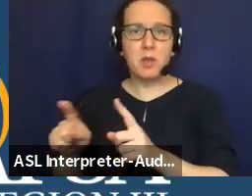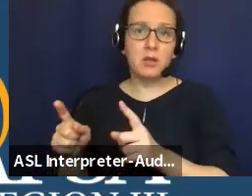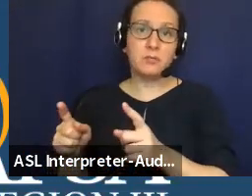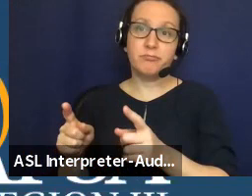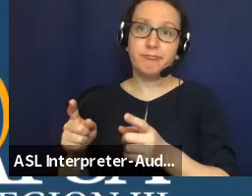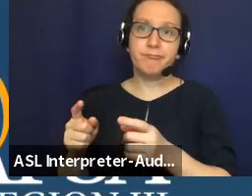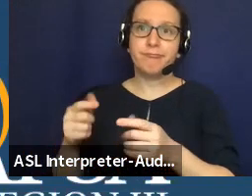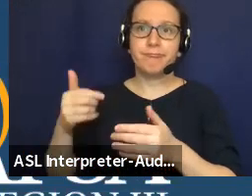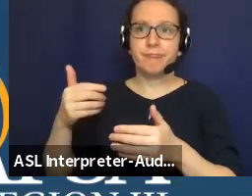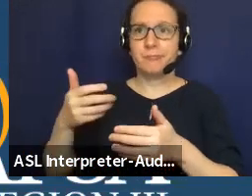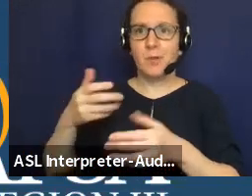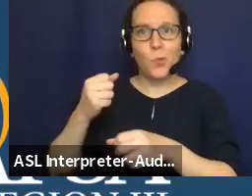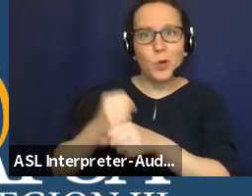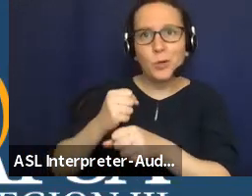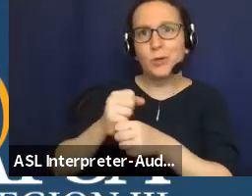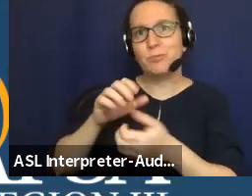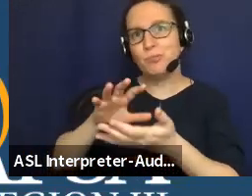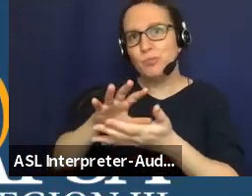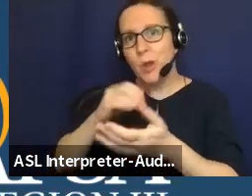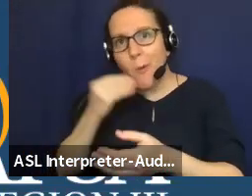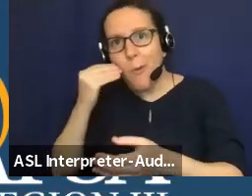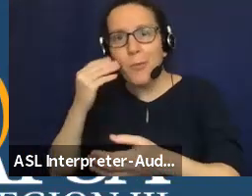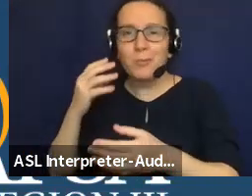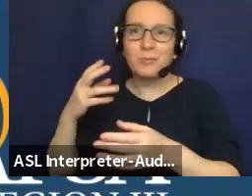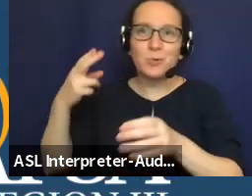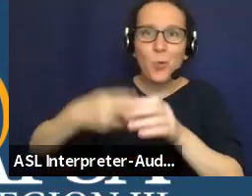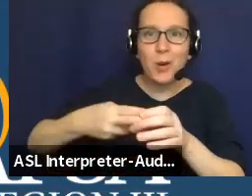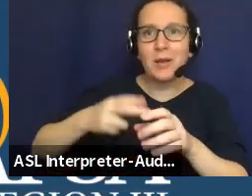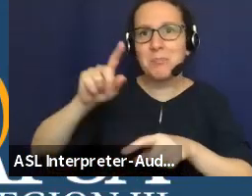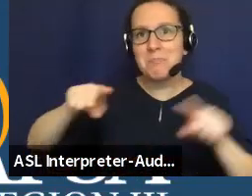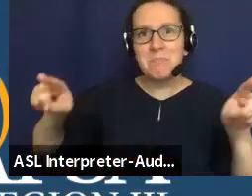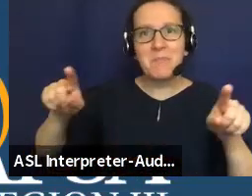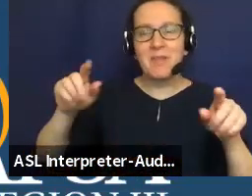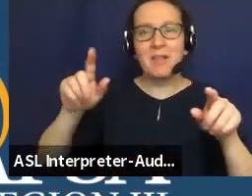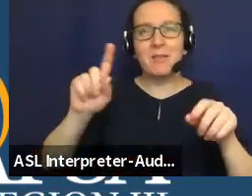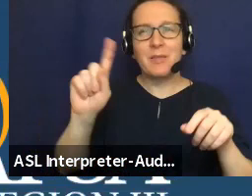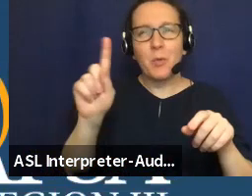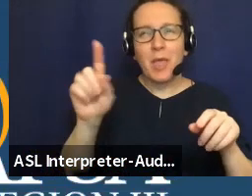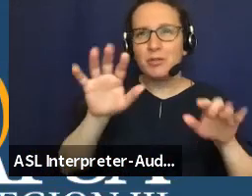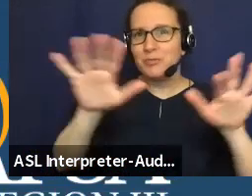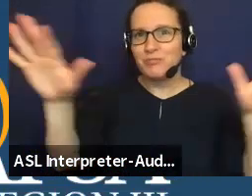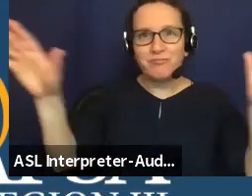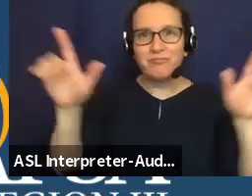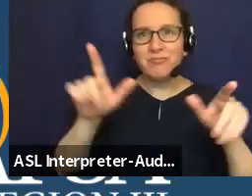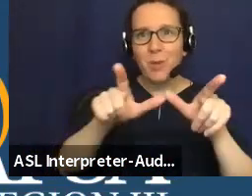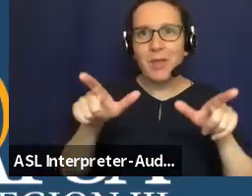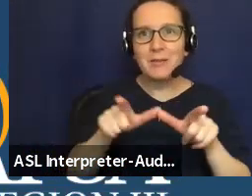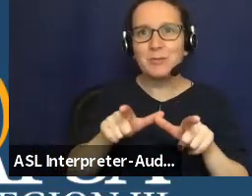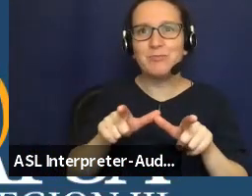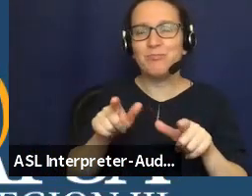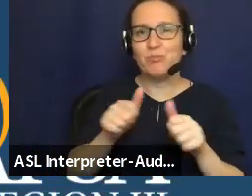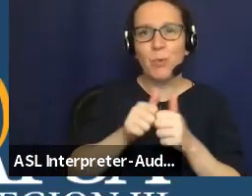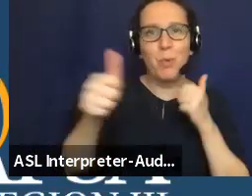as people are working more at home or they're joining things from like whatever location remotely. And